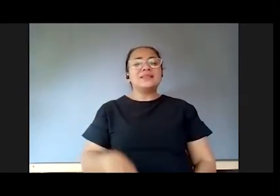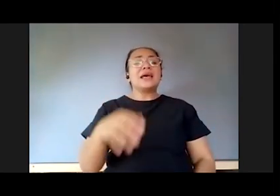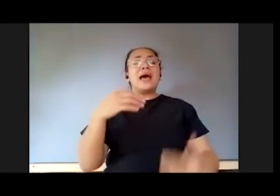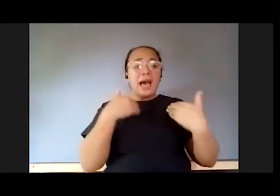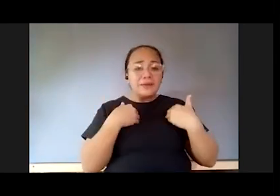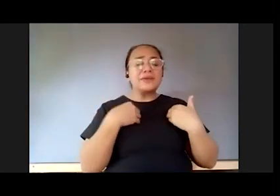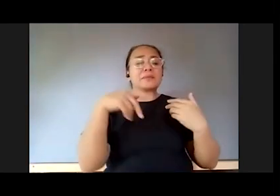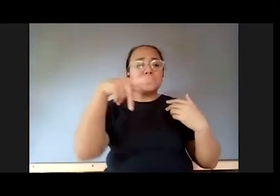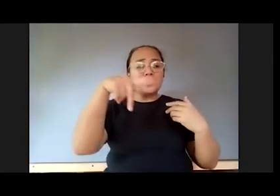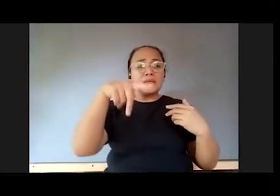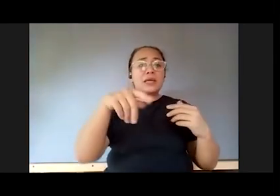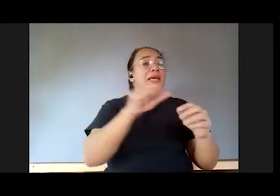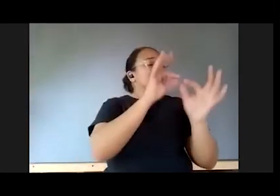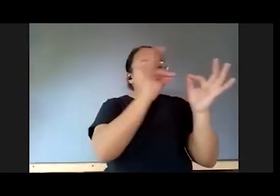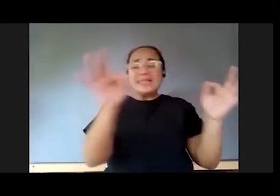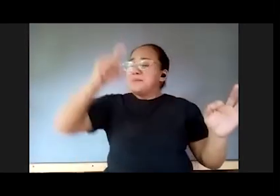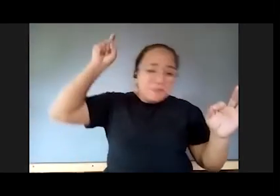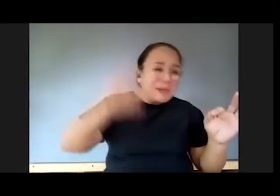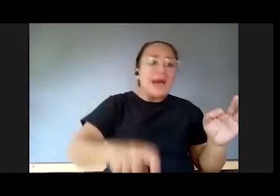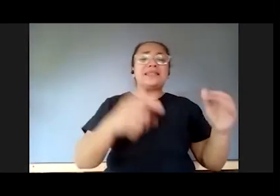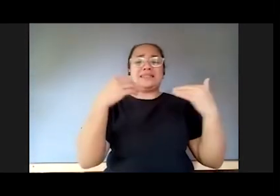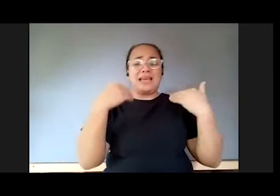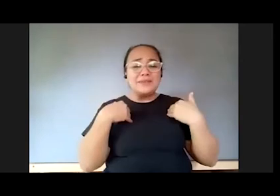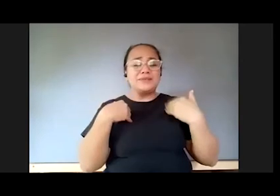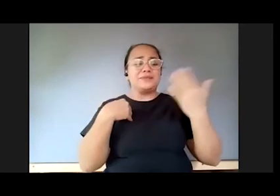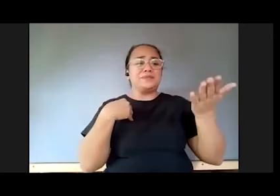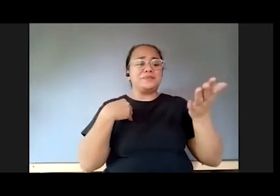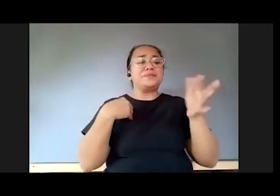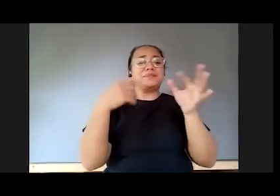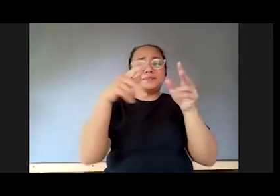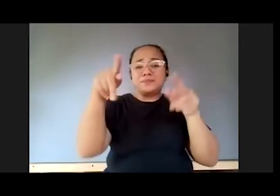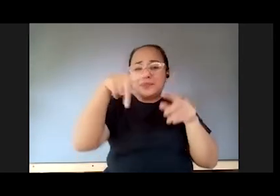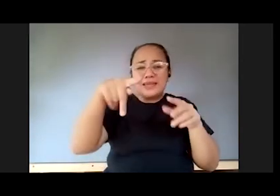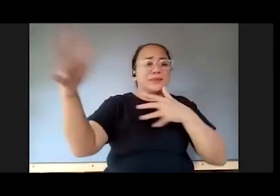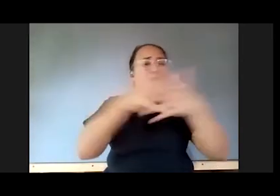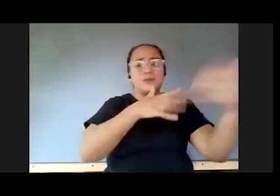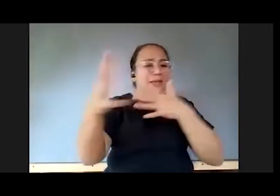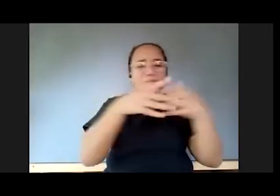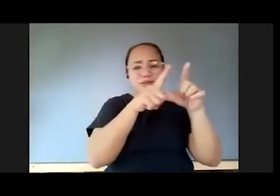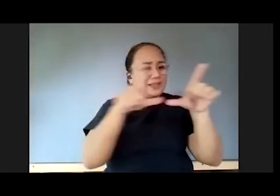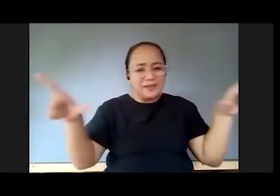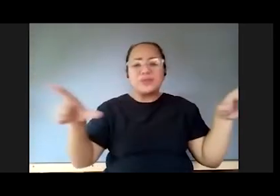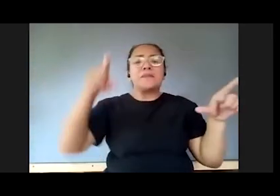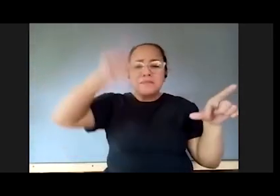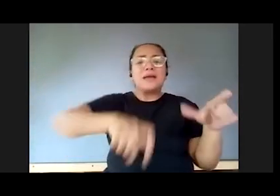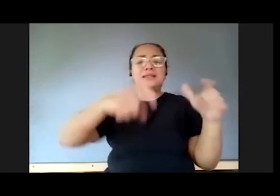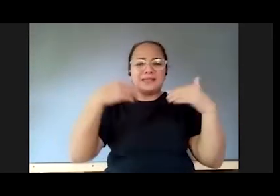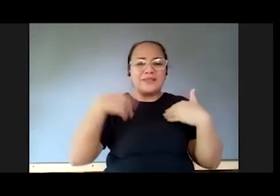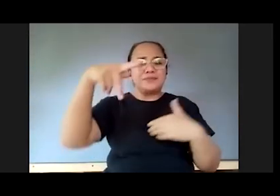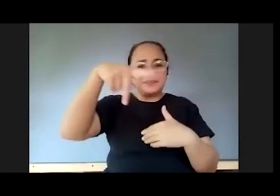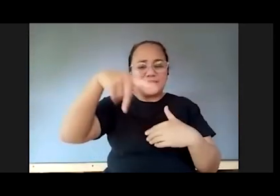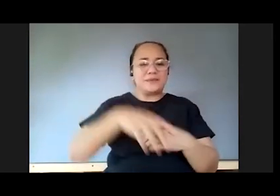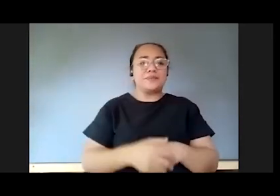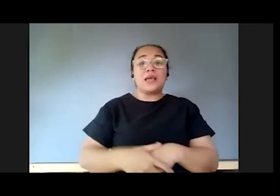sentence, in every language. The predicate in English is